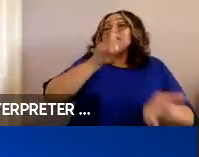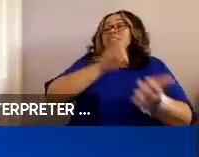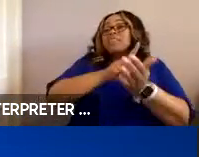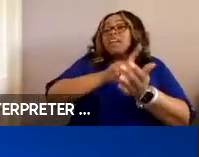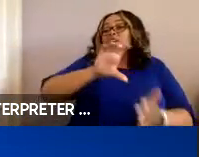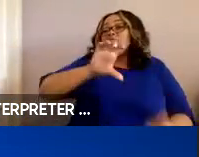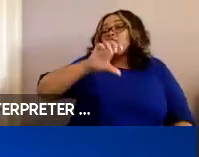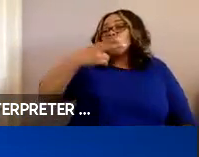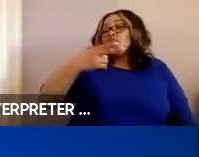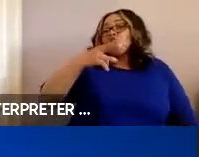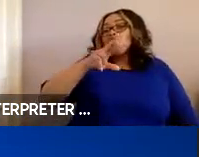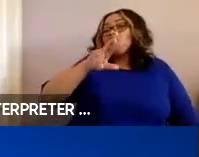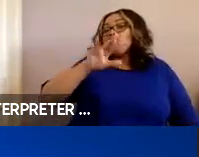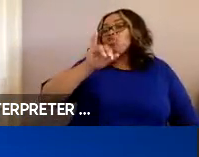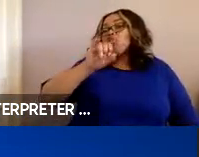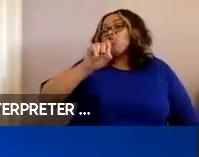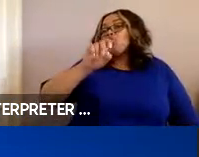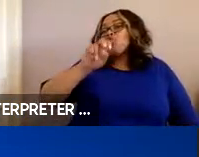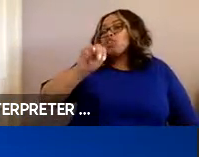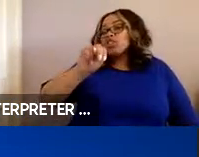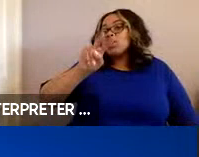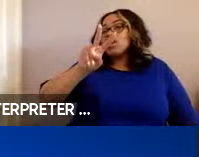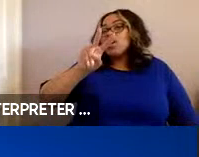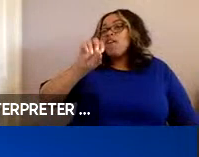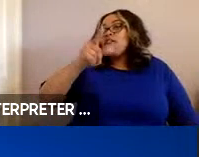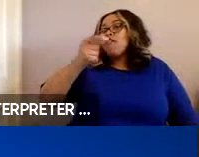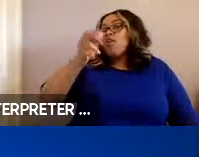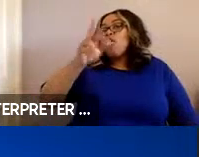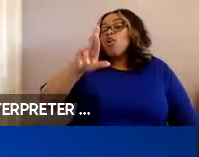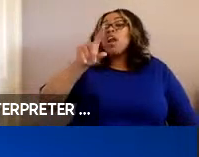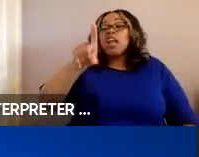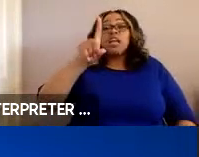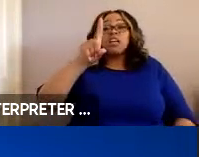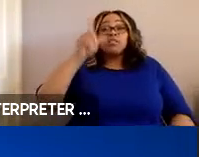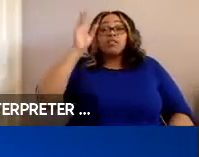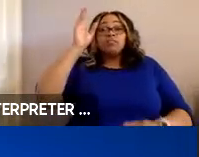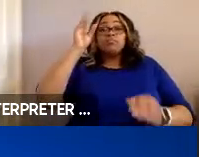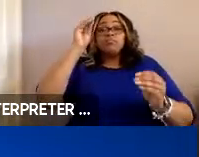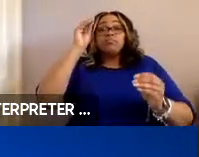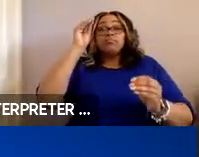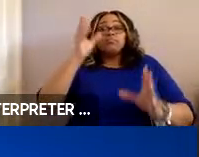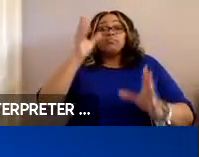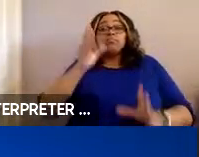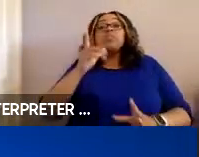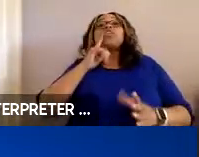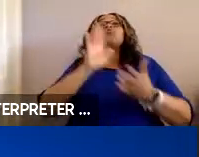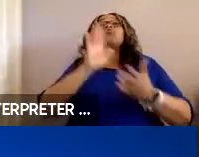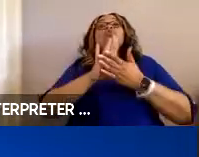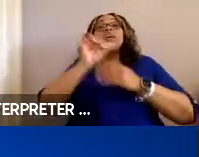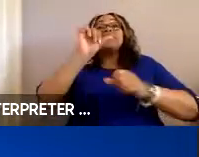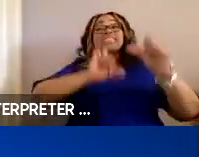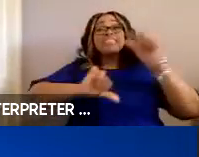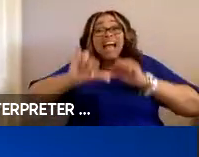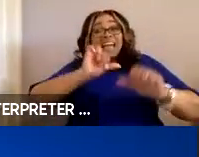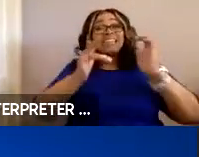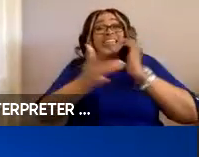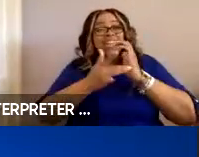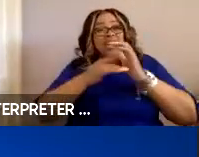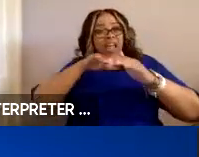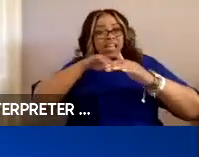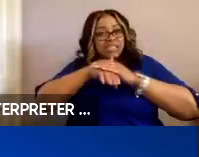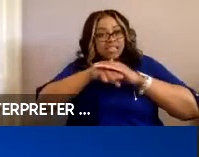Christian Vogler. Dr. Vogler is a professor in the School of Science, Technology,